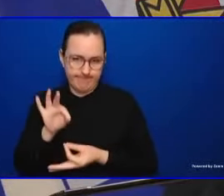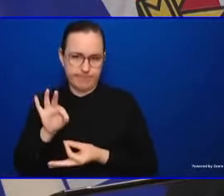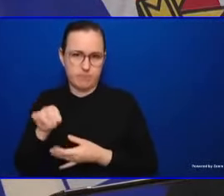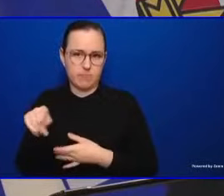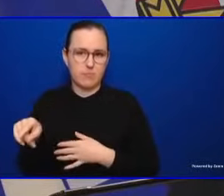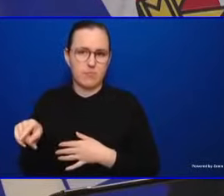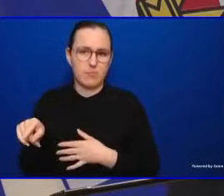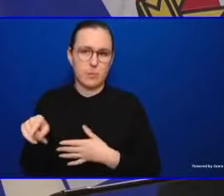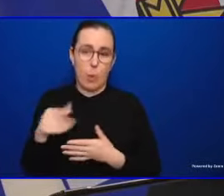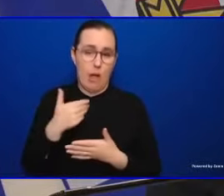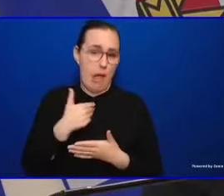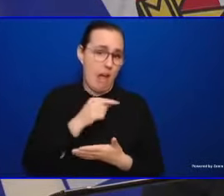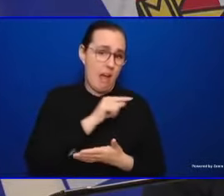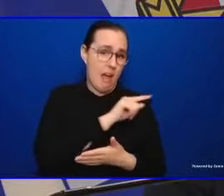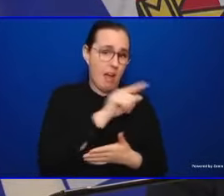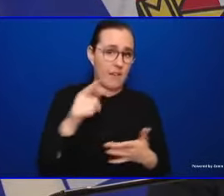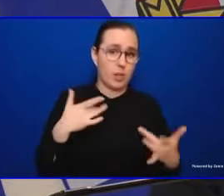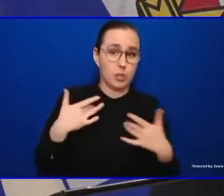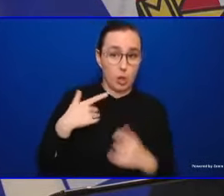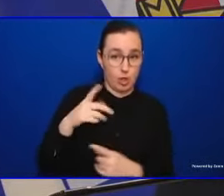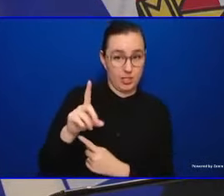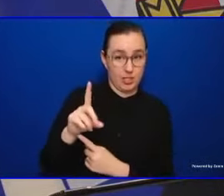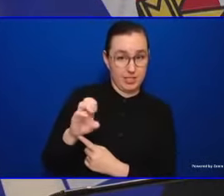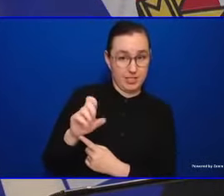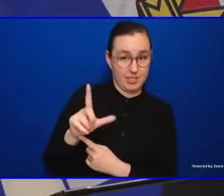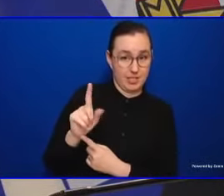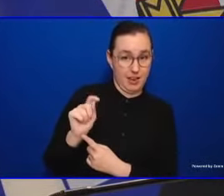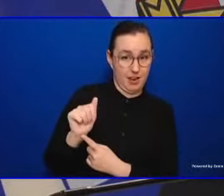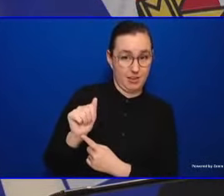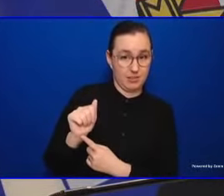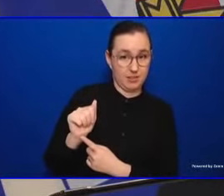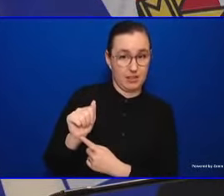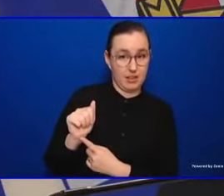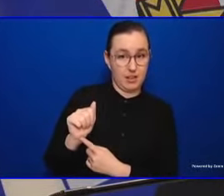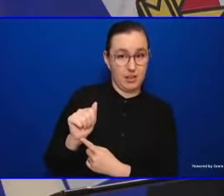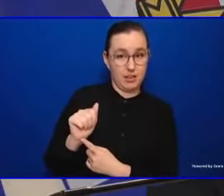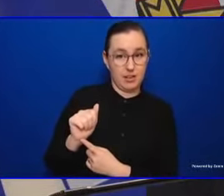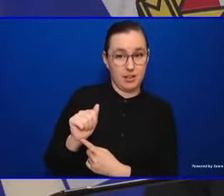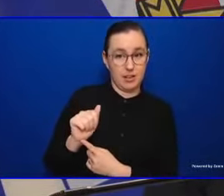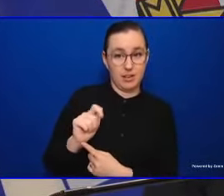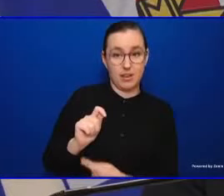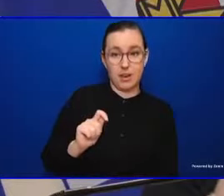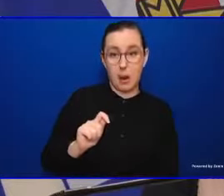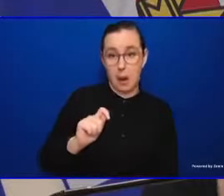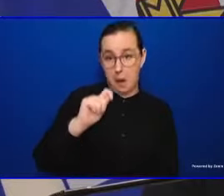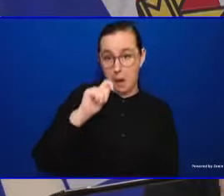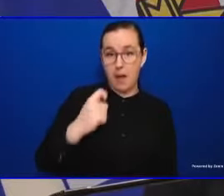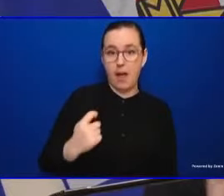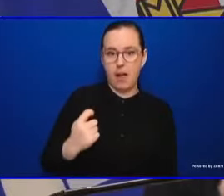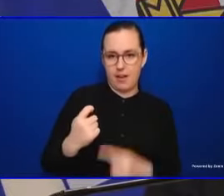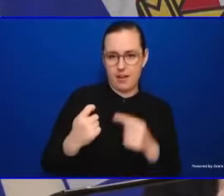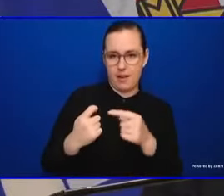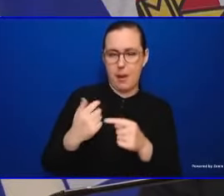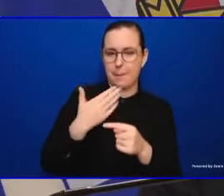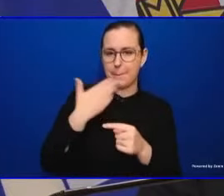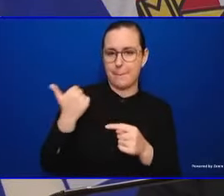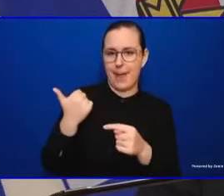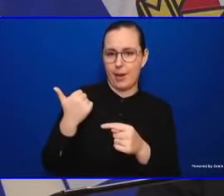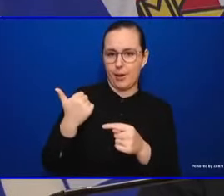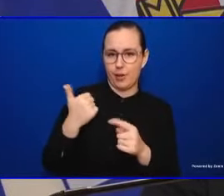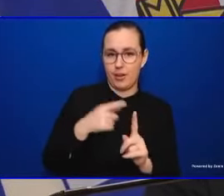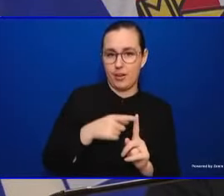by an NP or a nasal swab, and Omicron might be better detected by a throat swab. It's mostly theoretical right